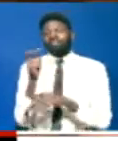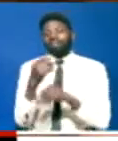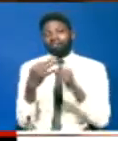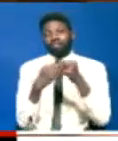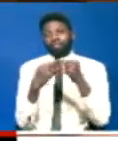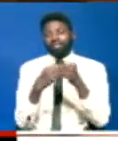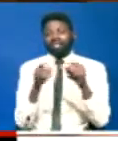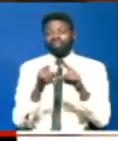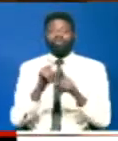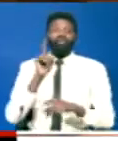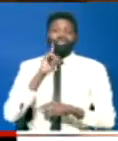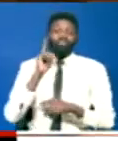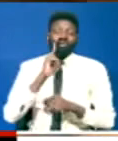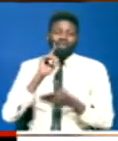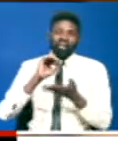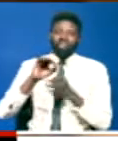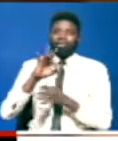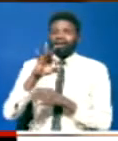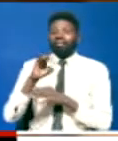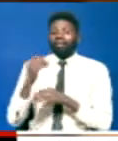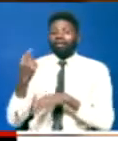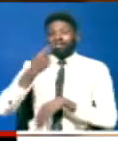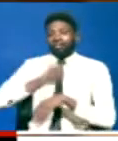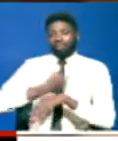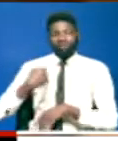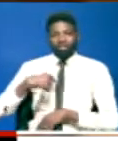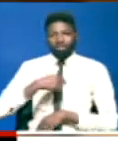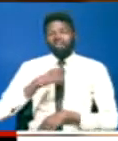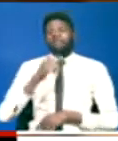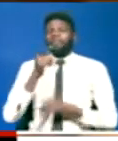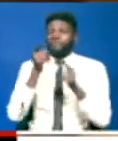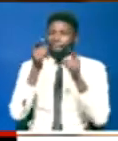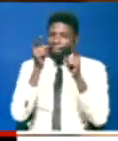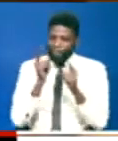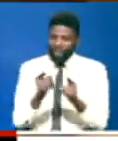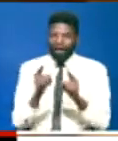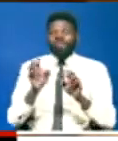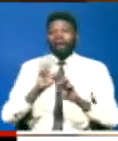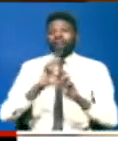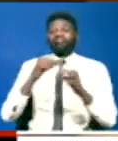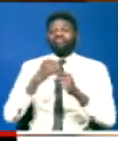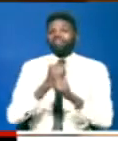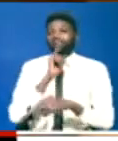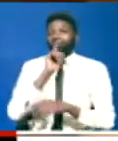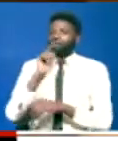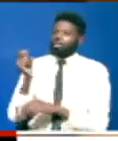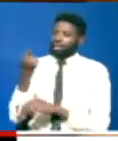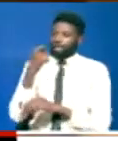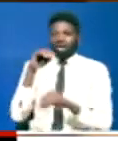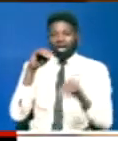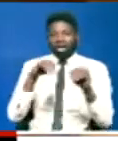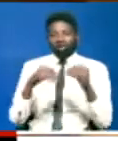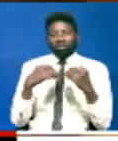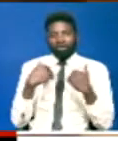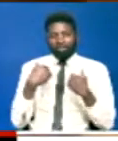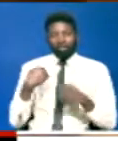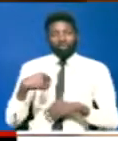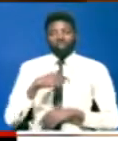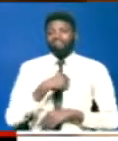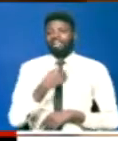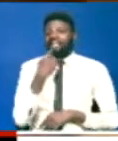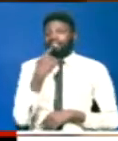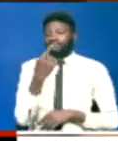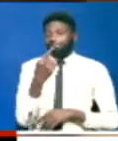be exactly 30 days. We need to be ready to ensure that Kenya will have the election. So we are saying, as long as we